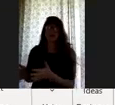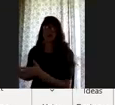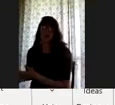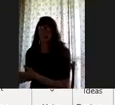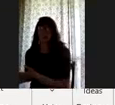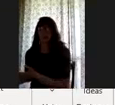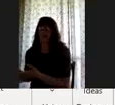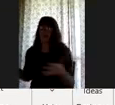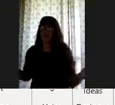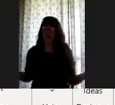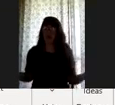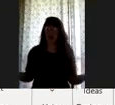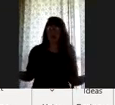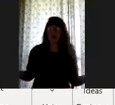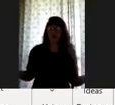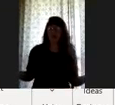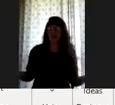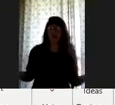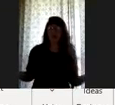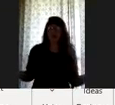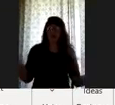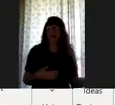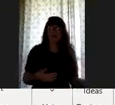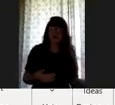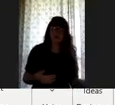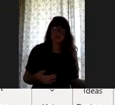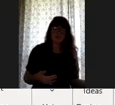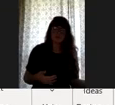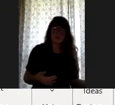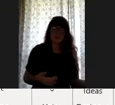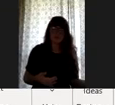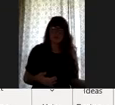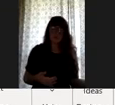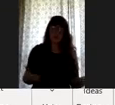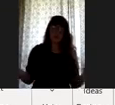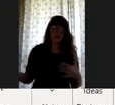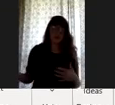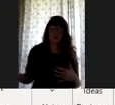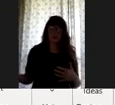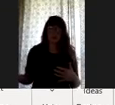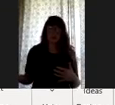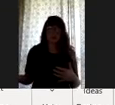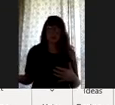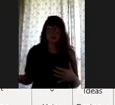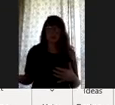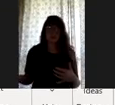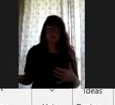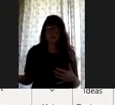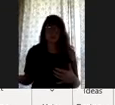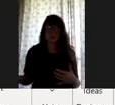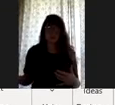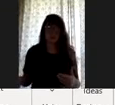going to go in ultimate. If I'm wrong, then it could go in positional. Right. But that, the whole purpose of